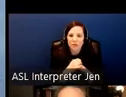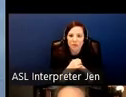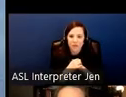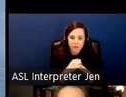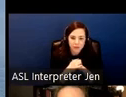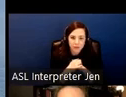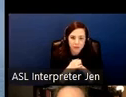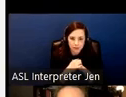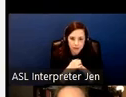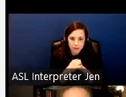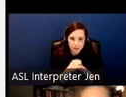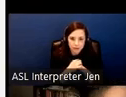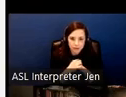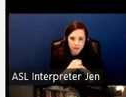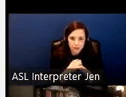Okay.